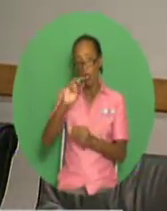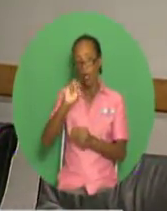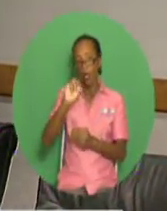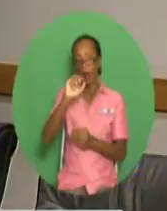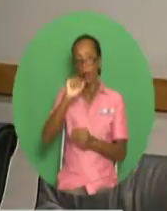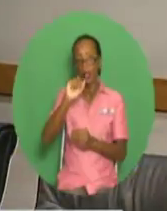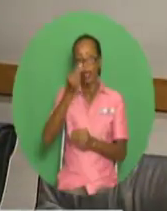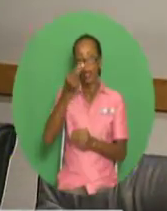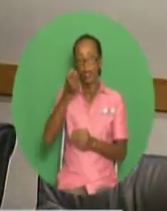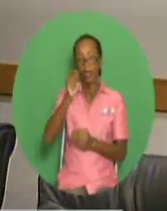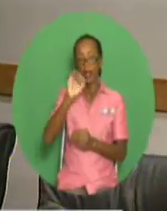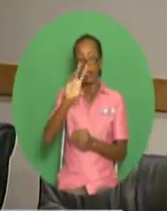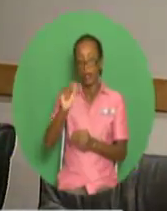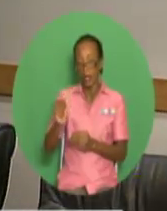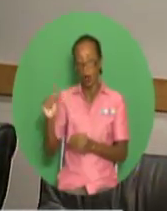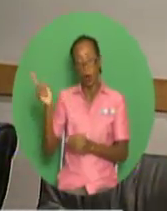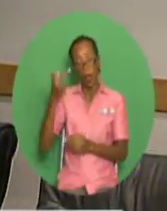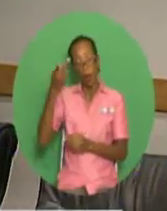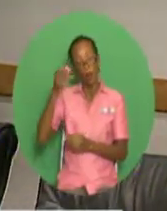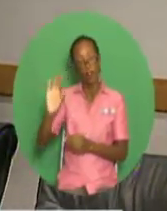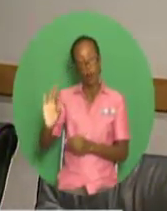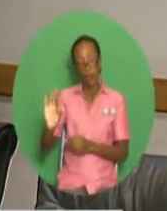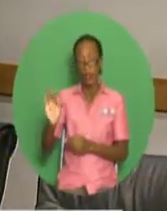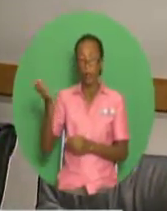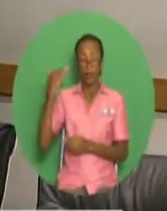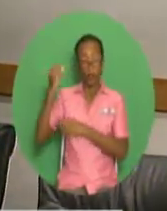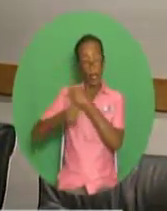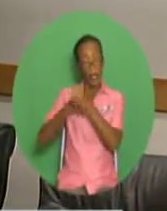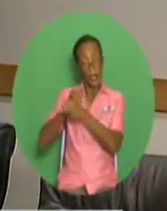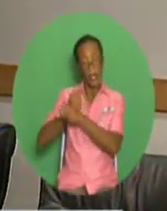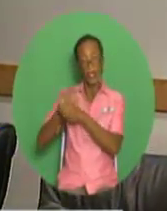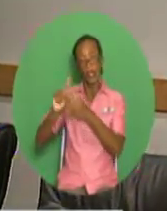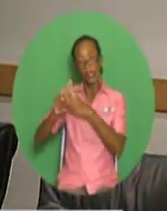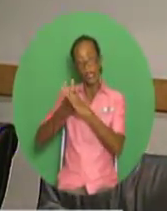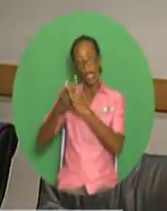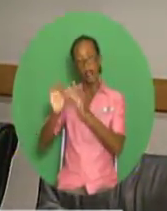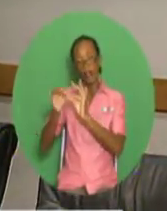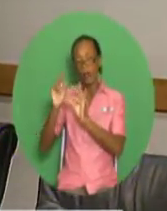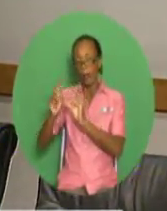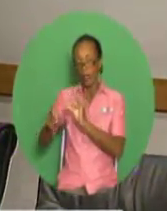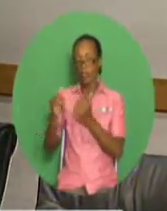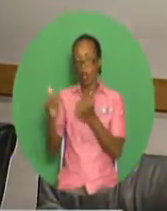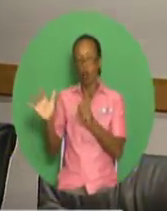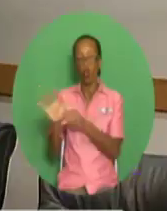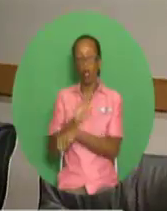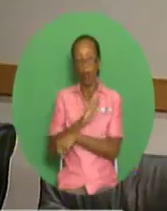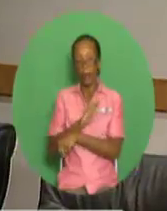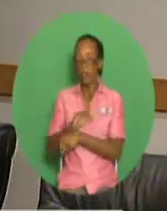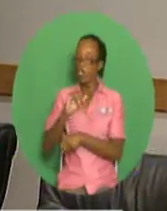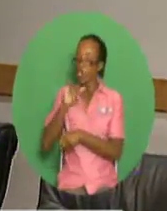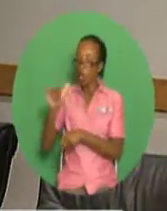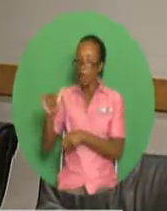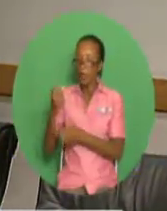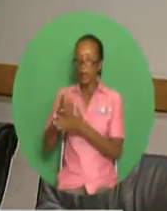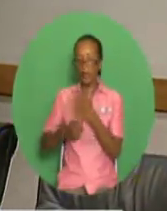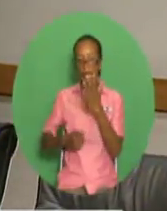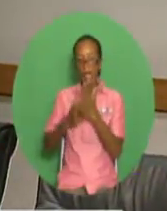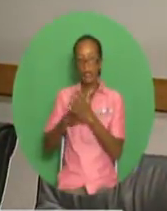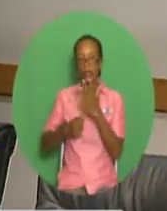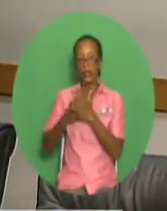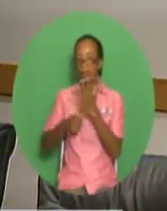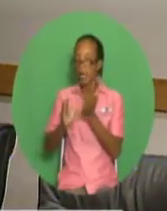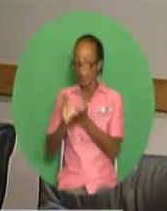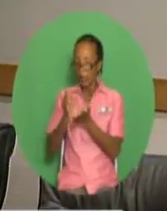That is a project, again, that started many years ago and was left. And it's our job to ensure that taxpayers' money isn't left there, and we're going to finish and complete